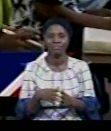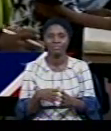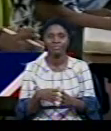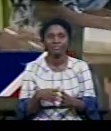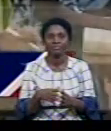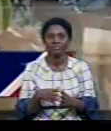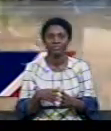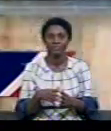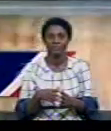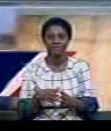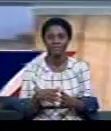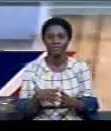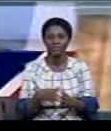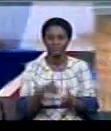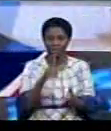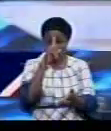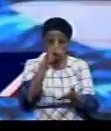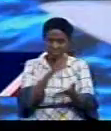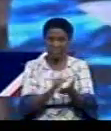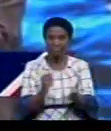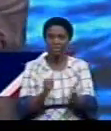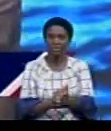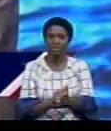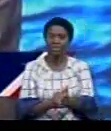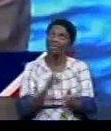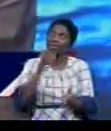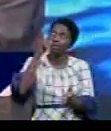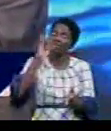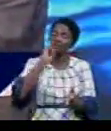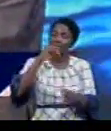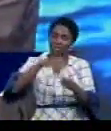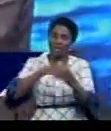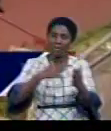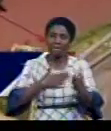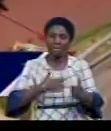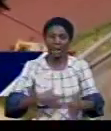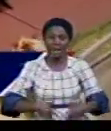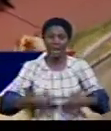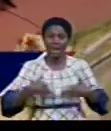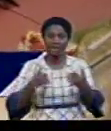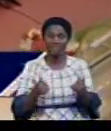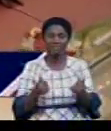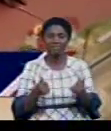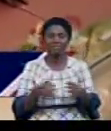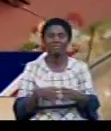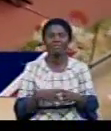He is in my life. I say he is in my life.